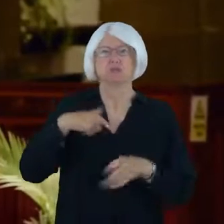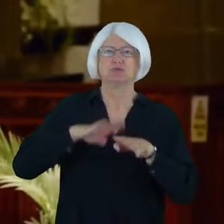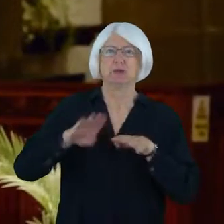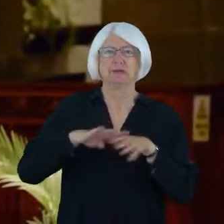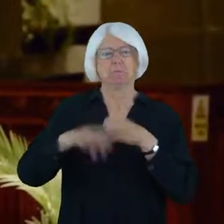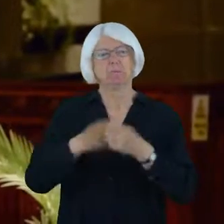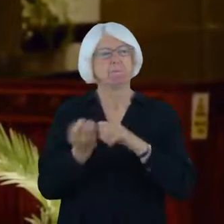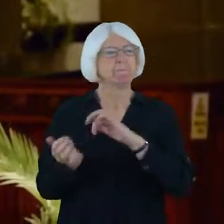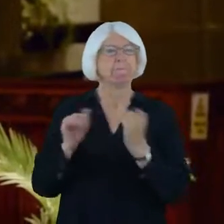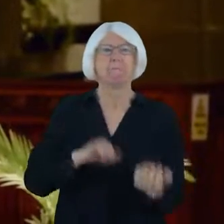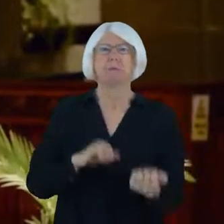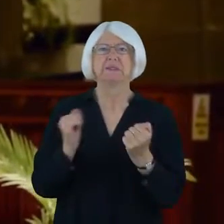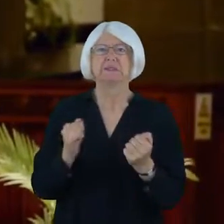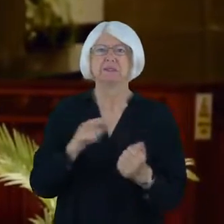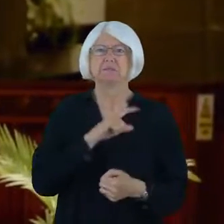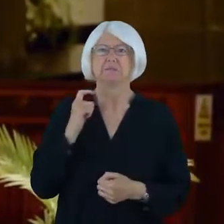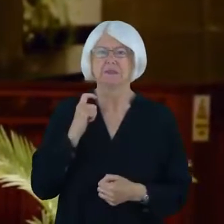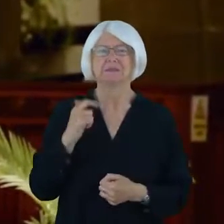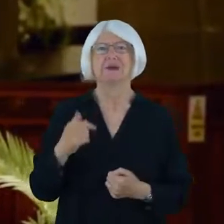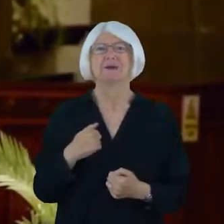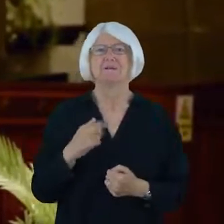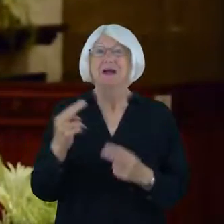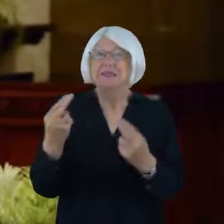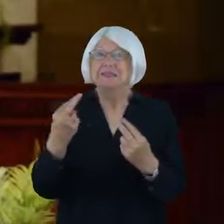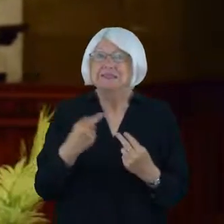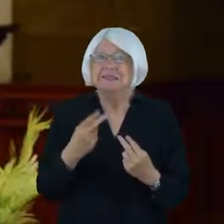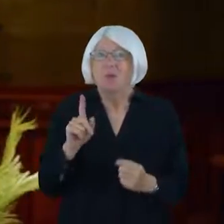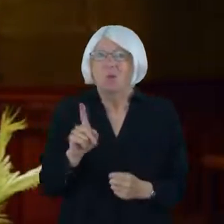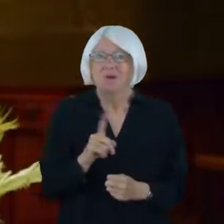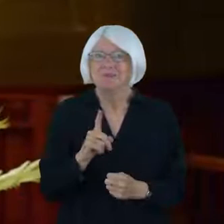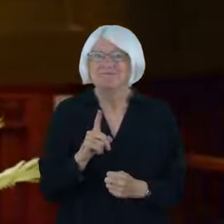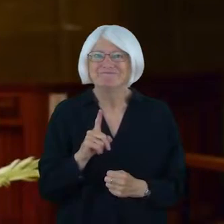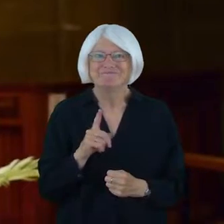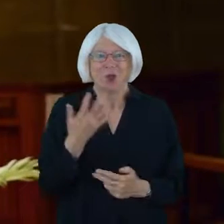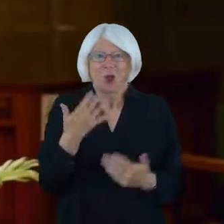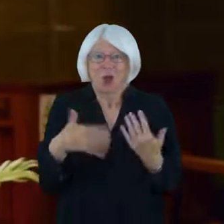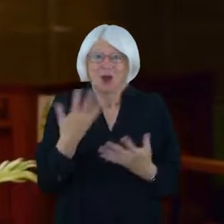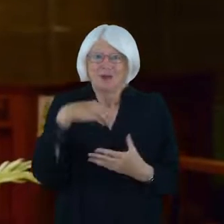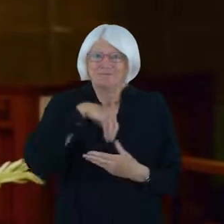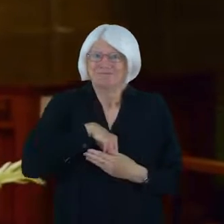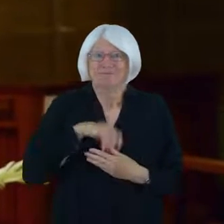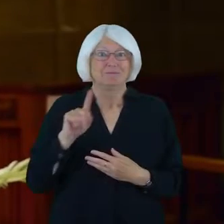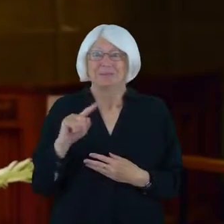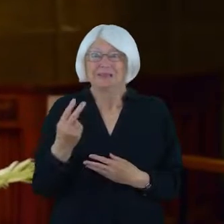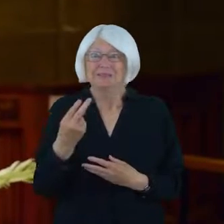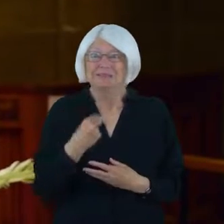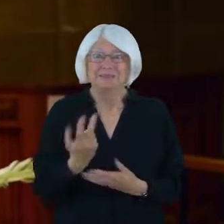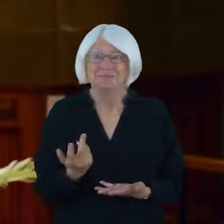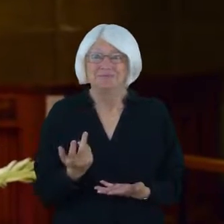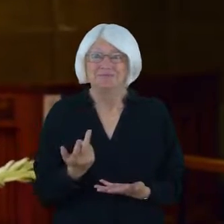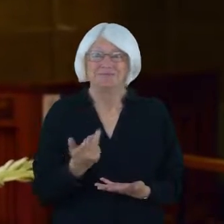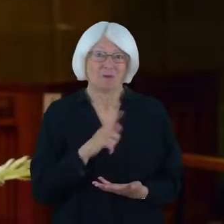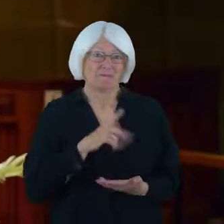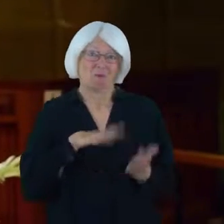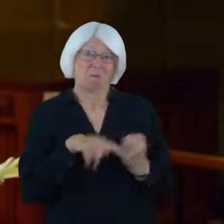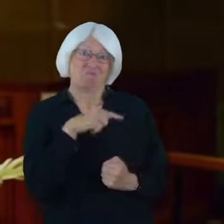minister. What you wouldn't have seen was the hurt that I was carrying with me from an abusive relationship